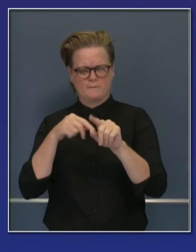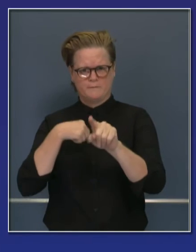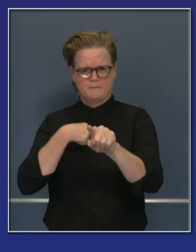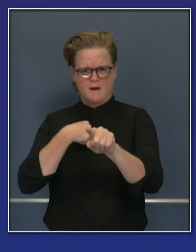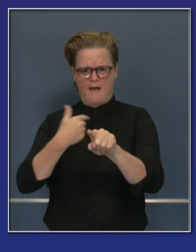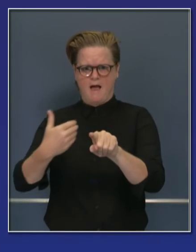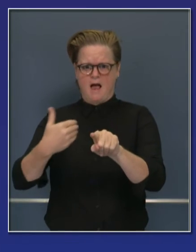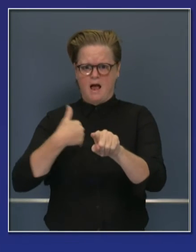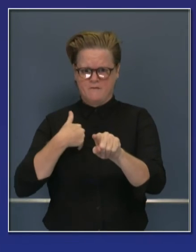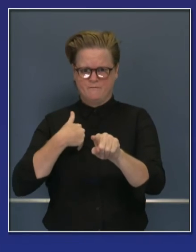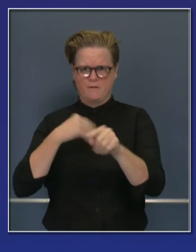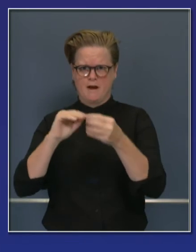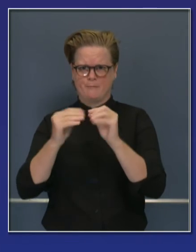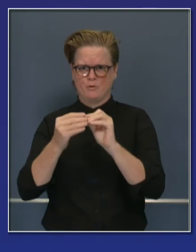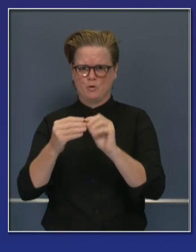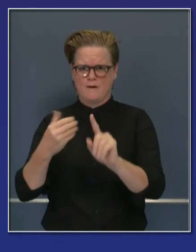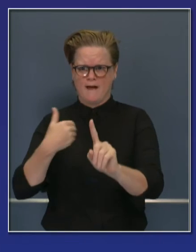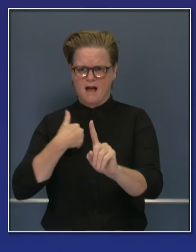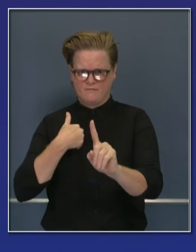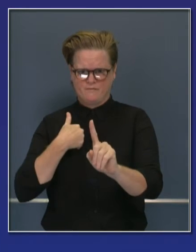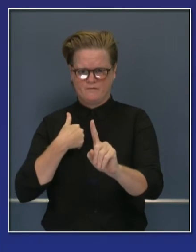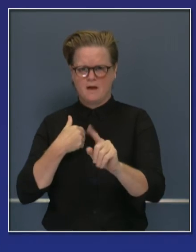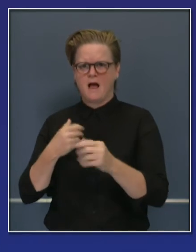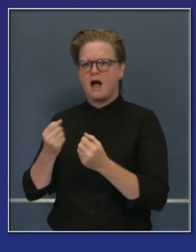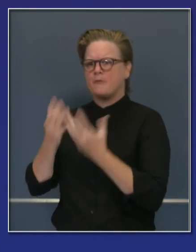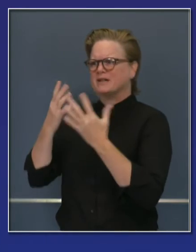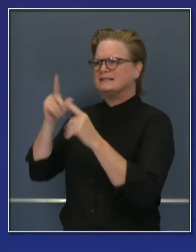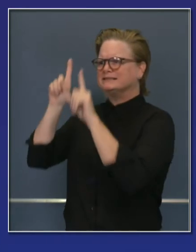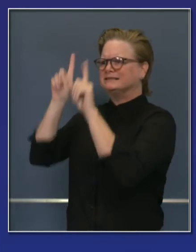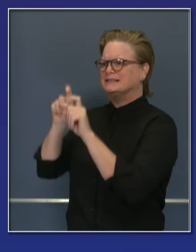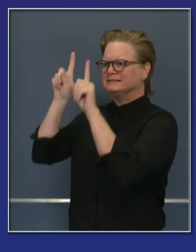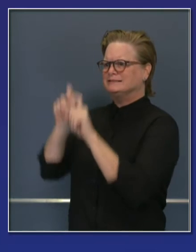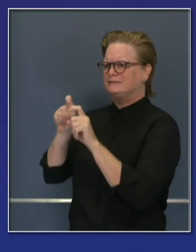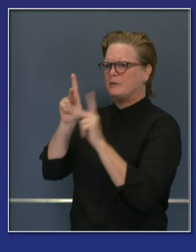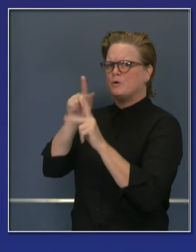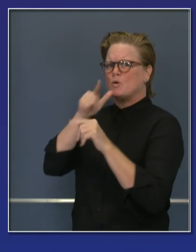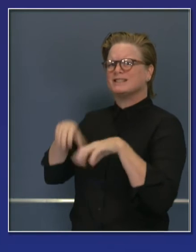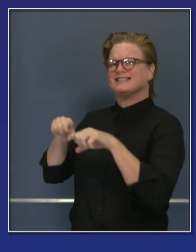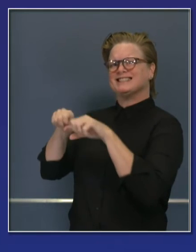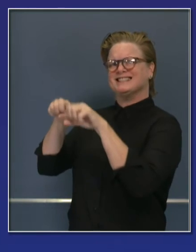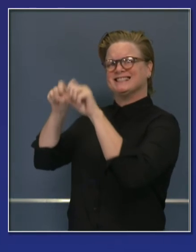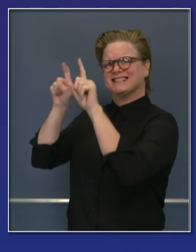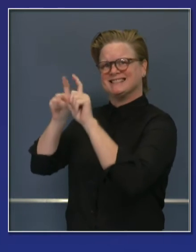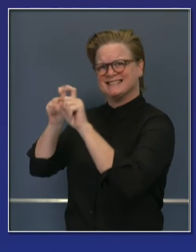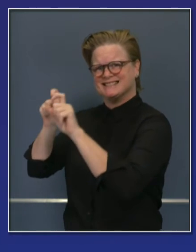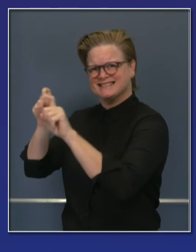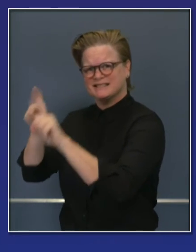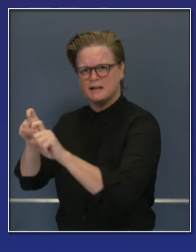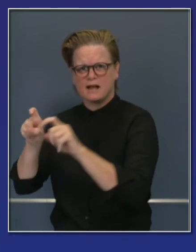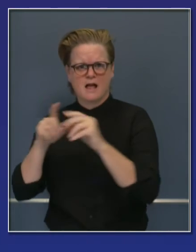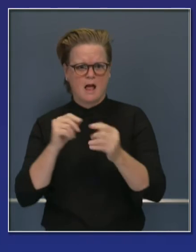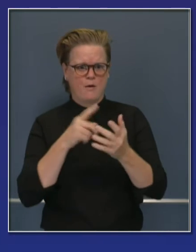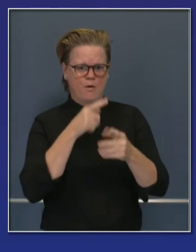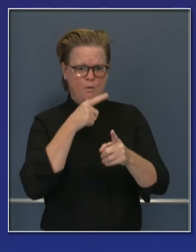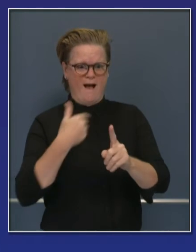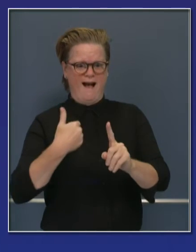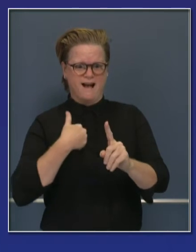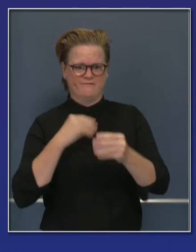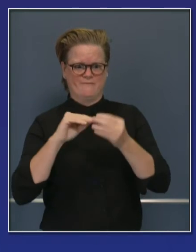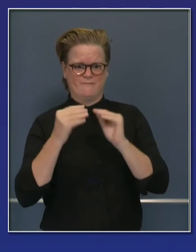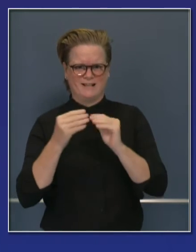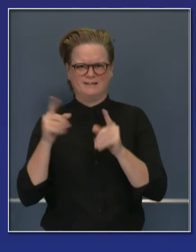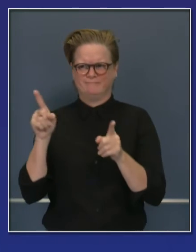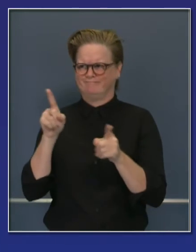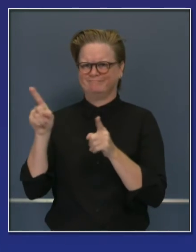are tested that test positive. Nonetheless, that 8,337 number appears relatively